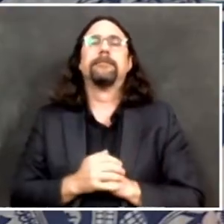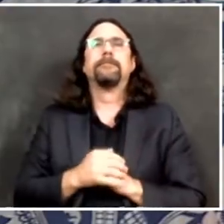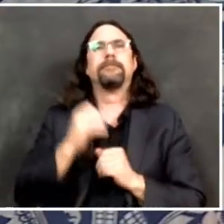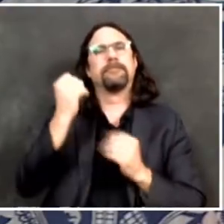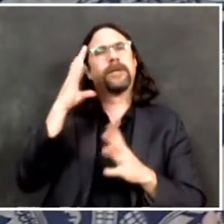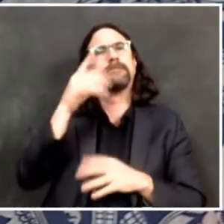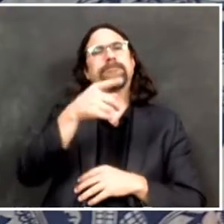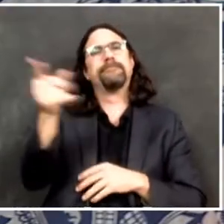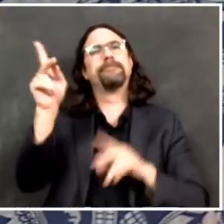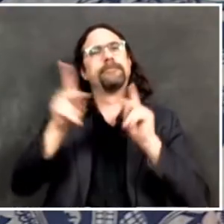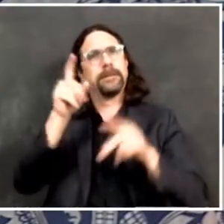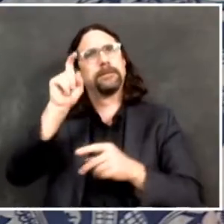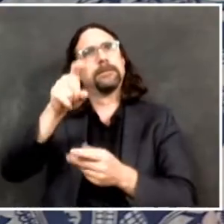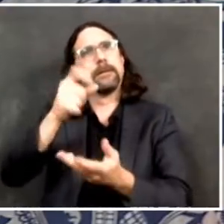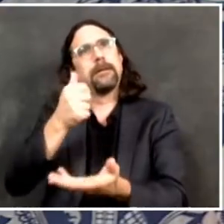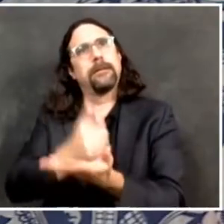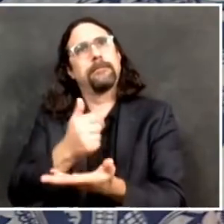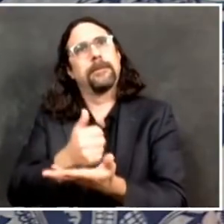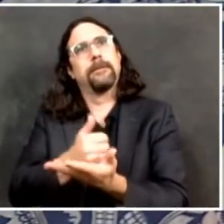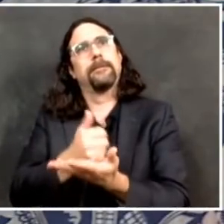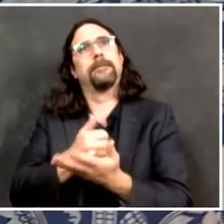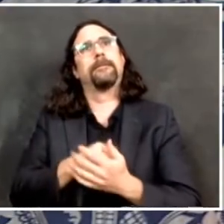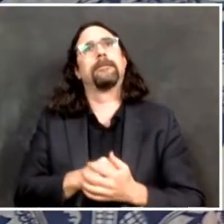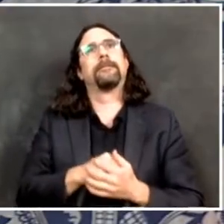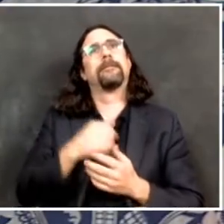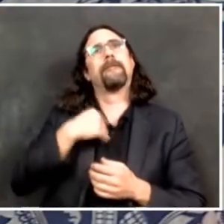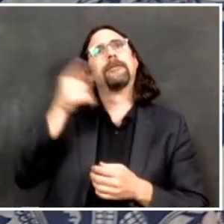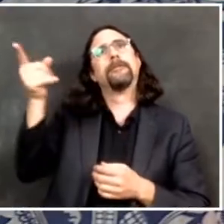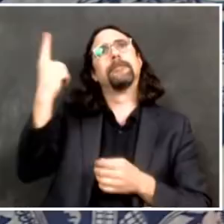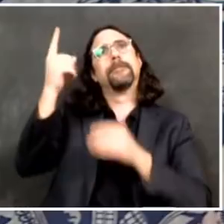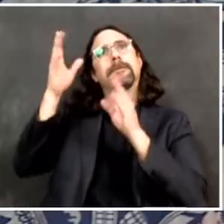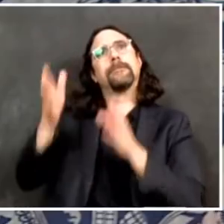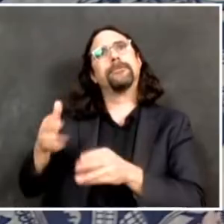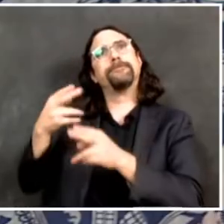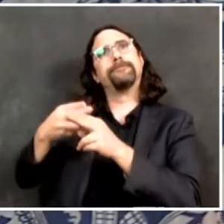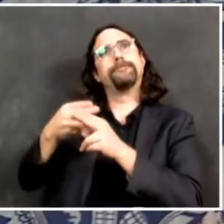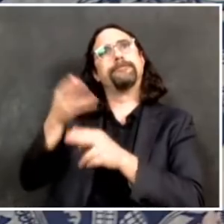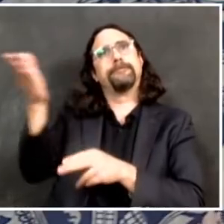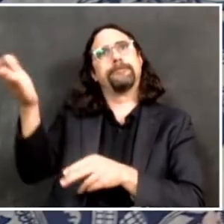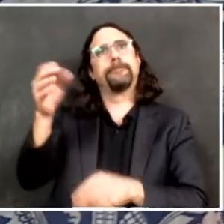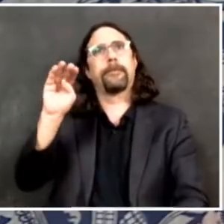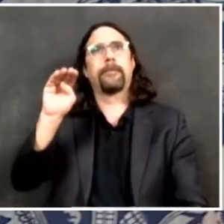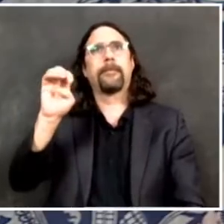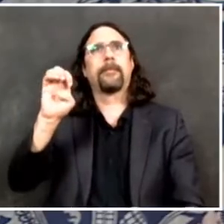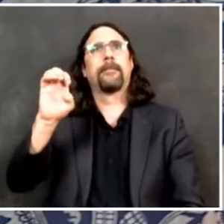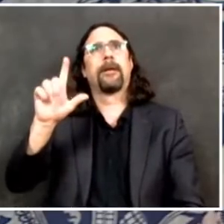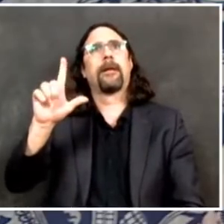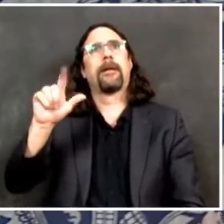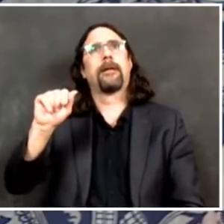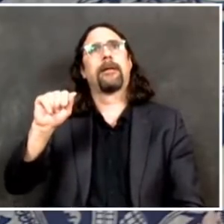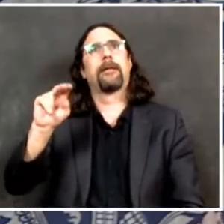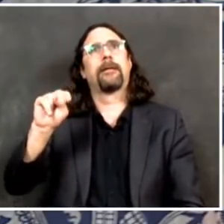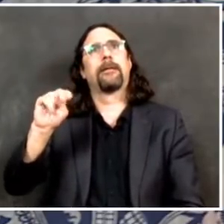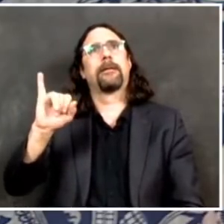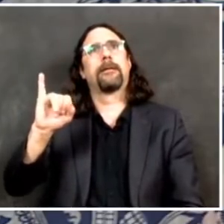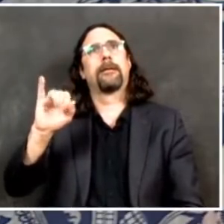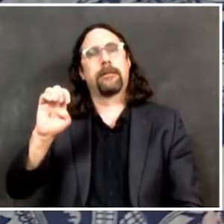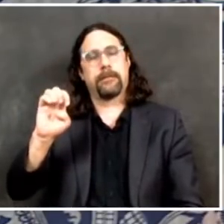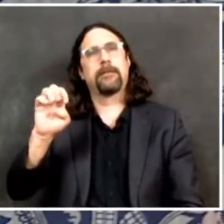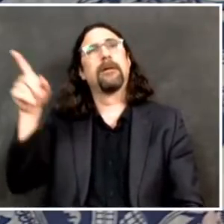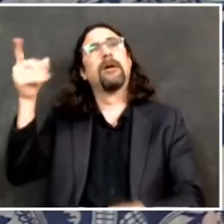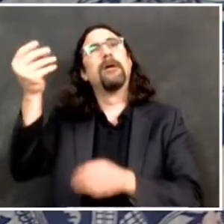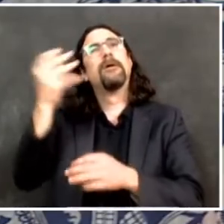me that even just a few weeks ago, typically 250 families per day would come to their food pantry to get